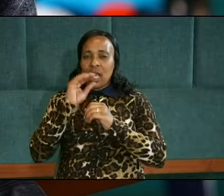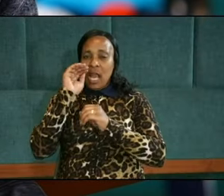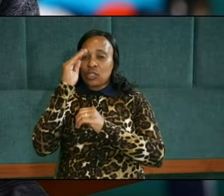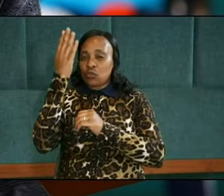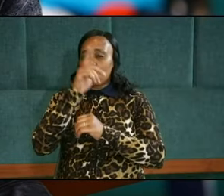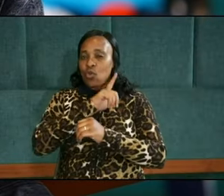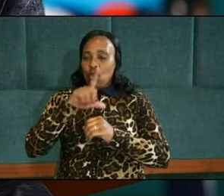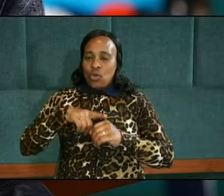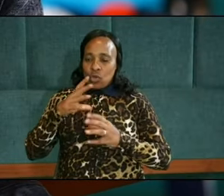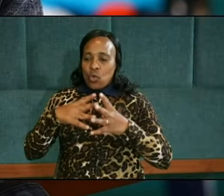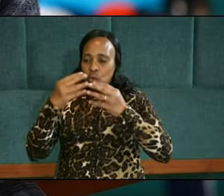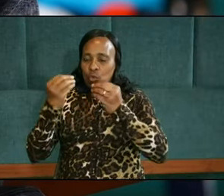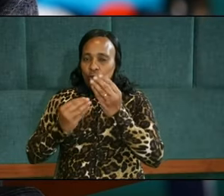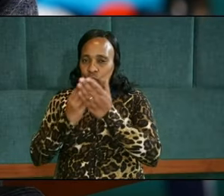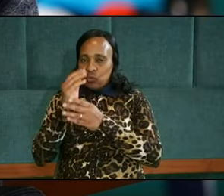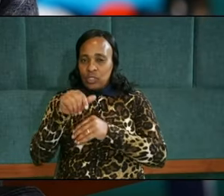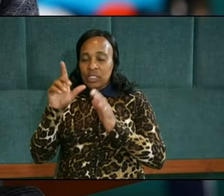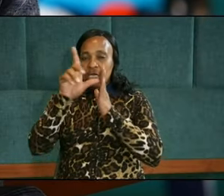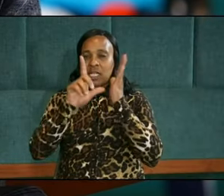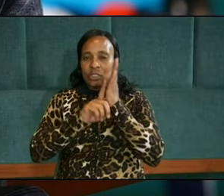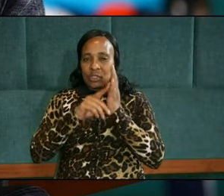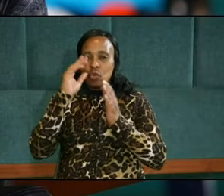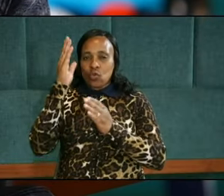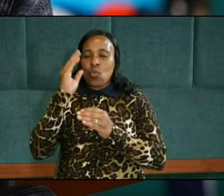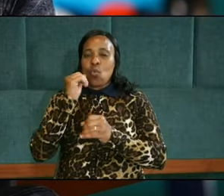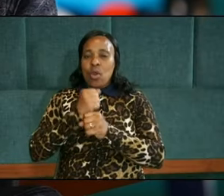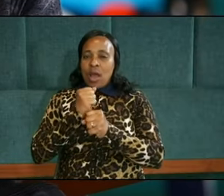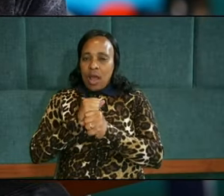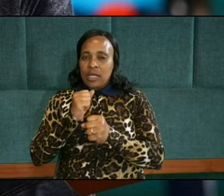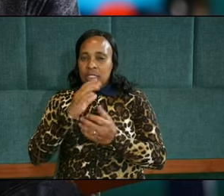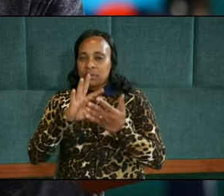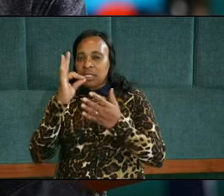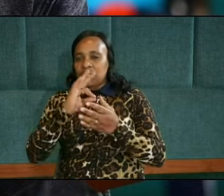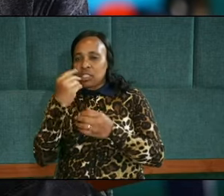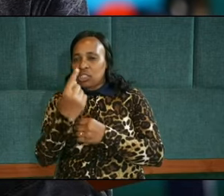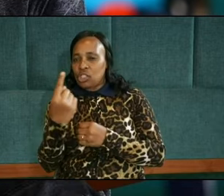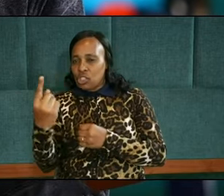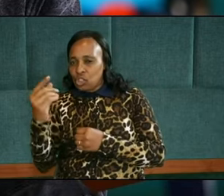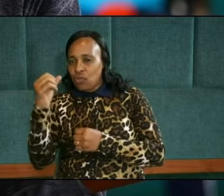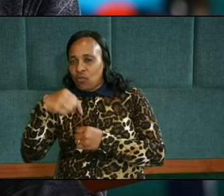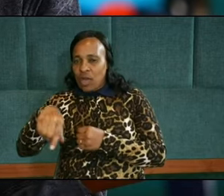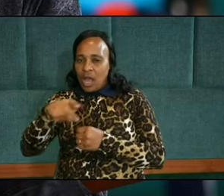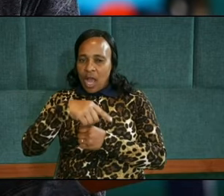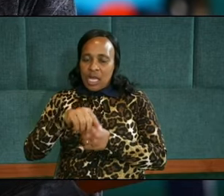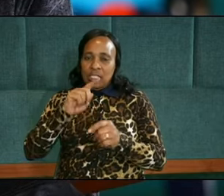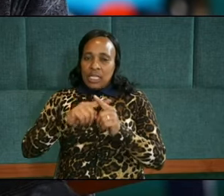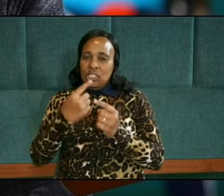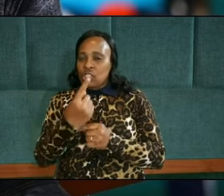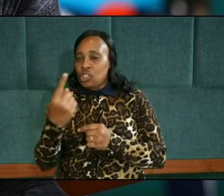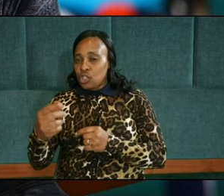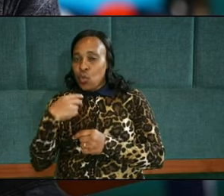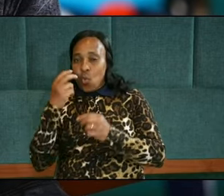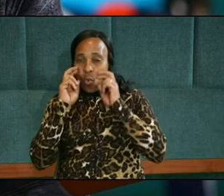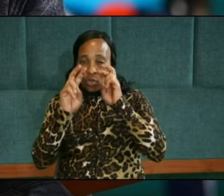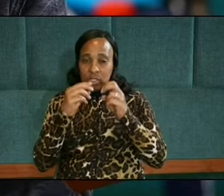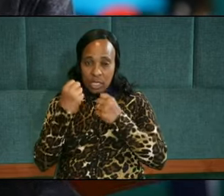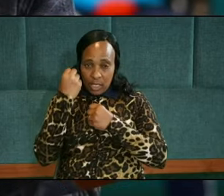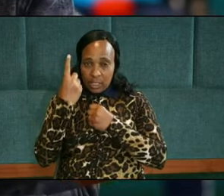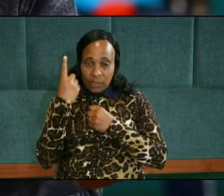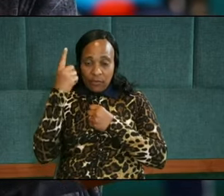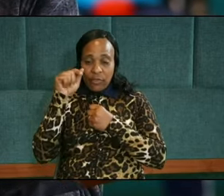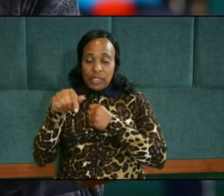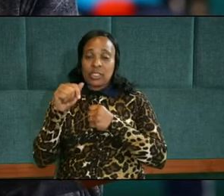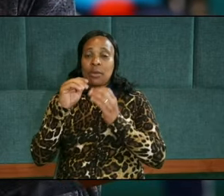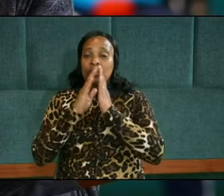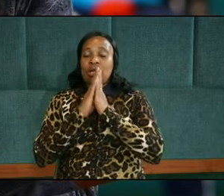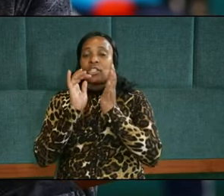this lesson, your will be done, O Lord, and your spirit may come to everyone, and that everyone who's watching may understand. For this I pray